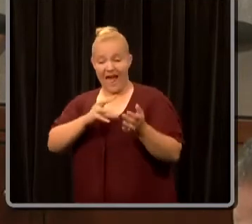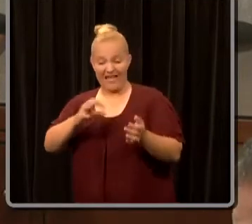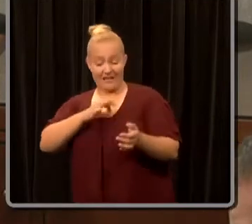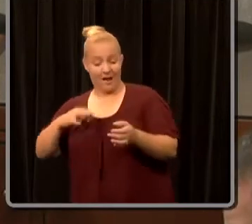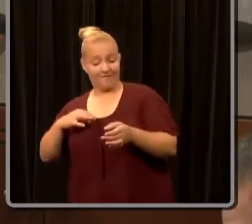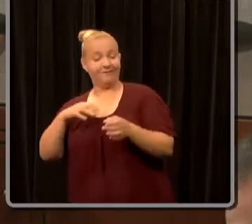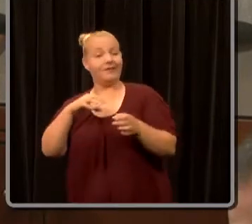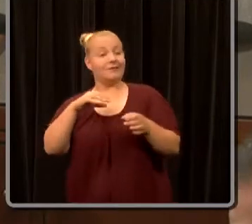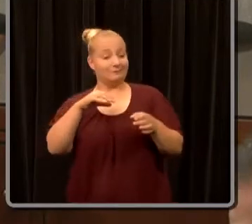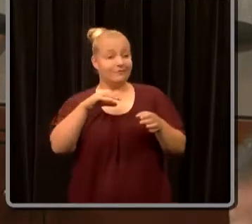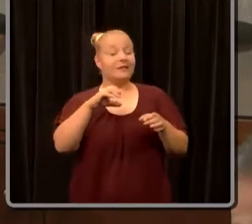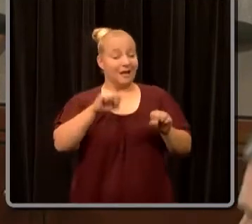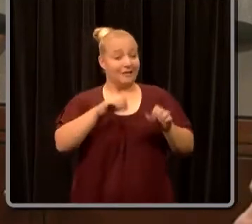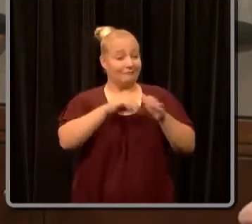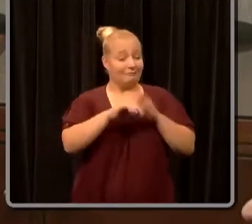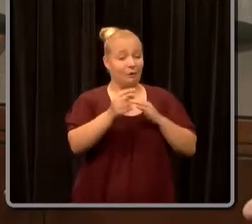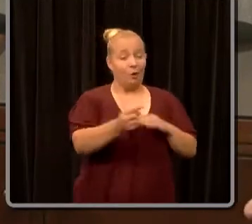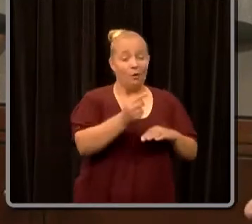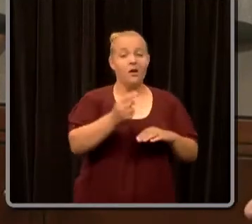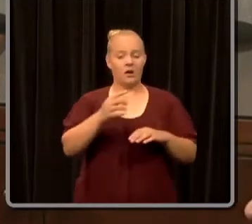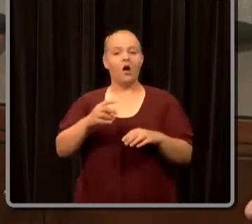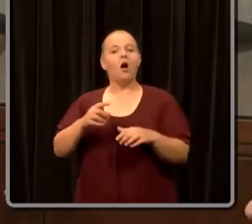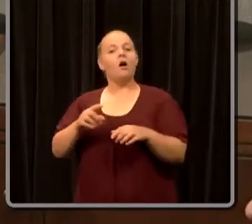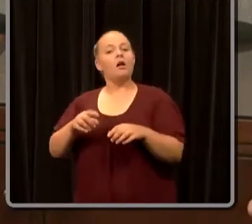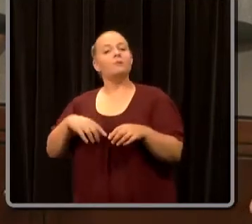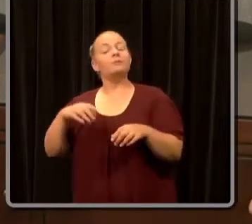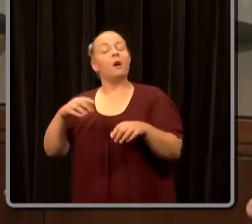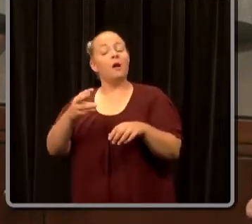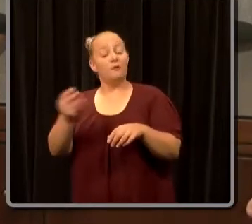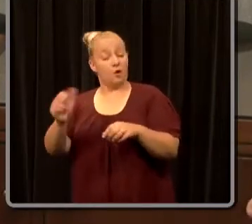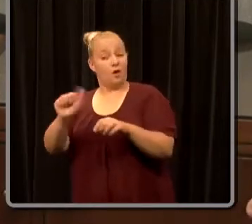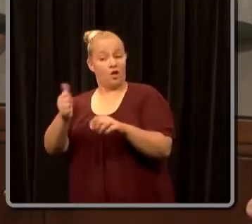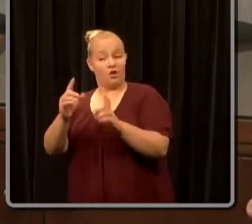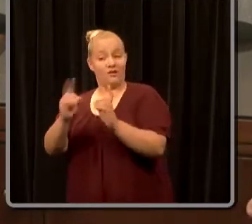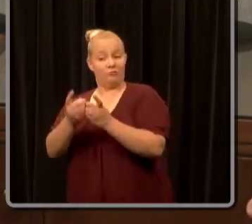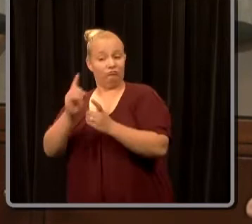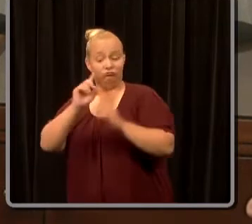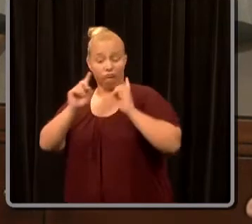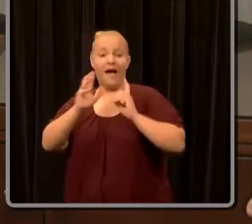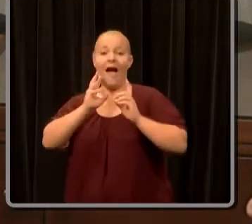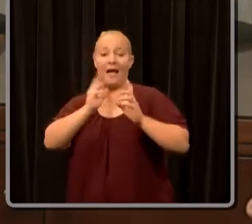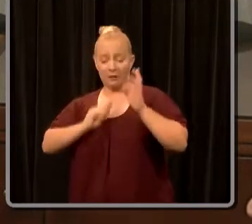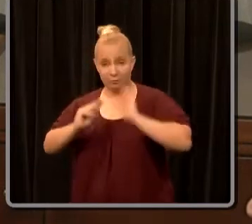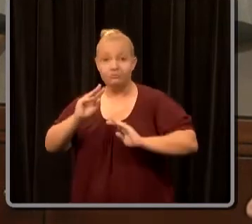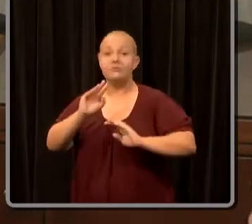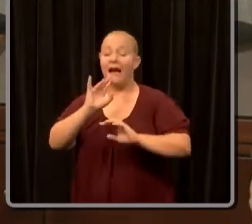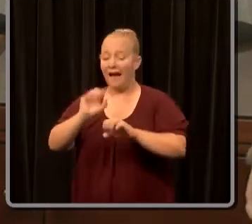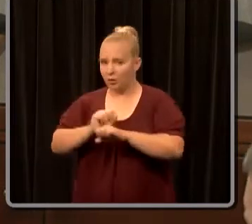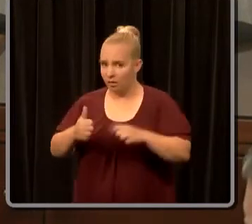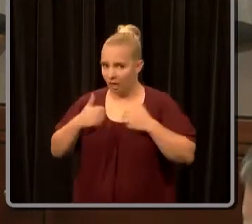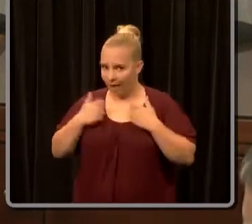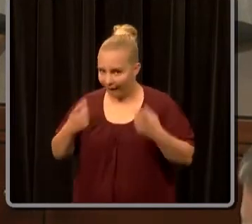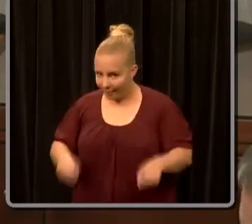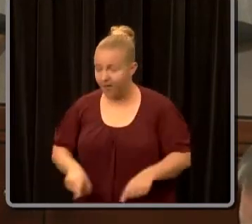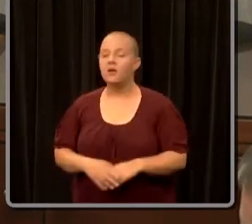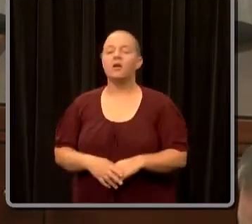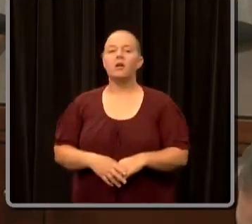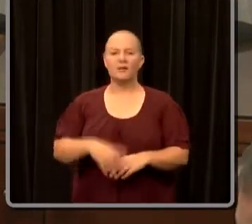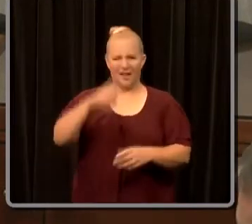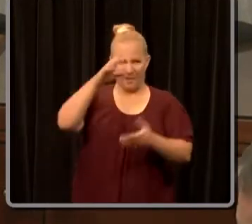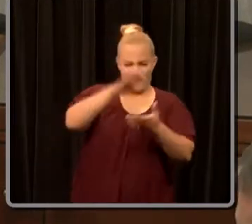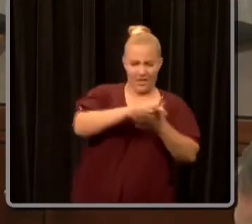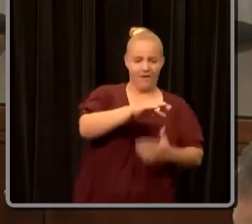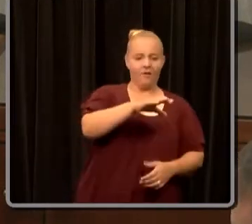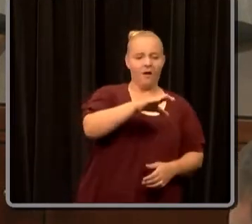staff in our buildings. The second piece is a few of the stories we heard from other districts, real life examples. In, I believe it's